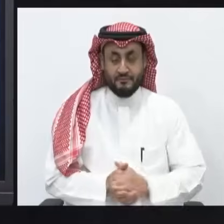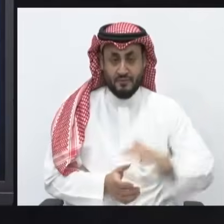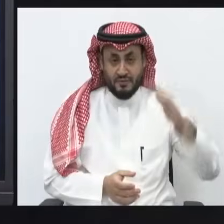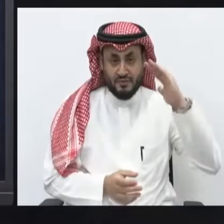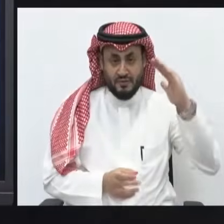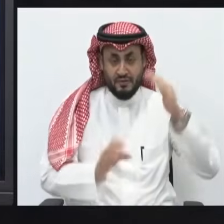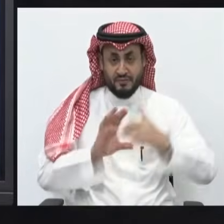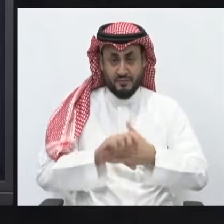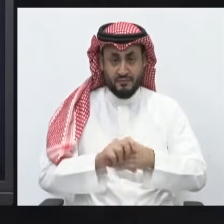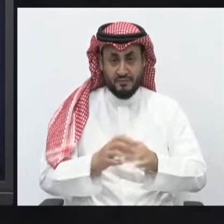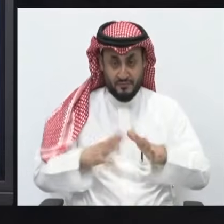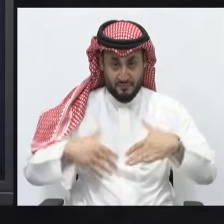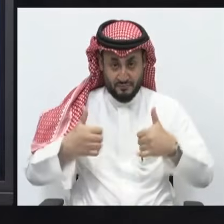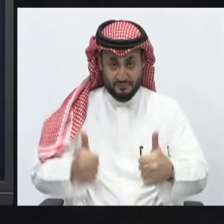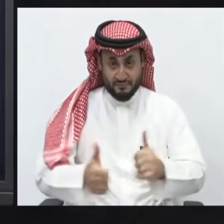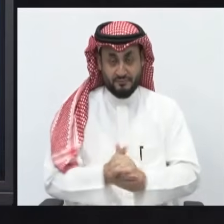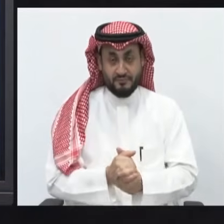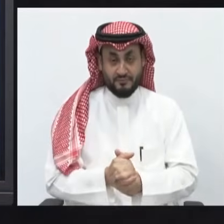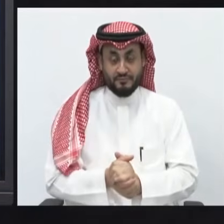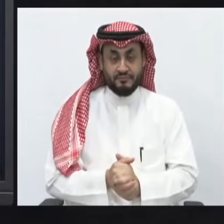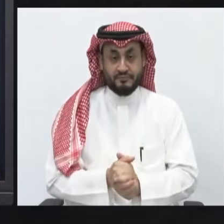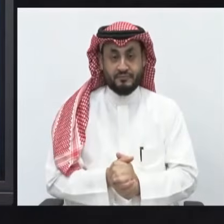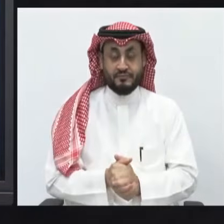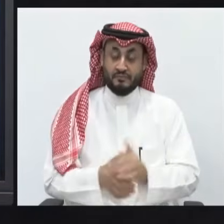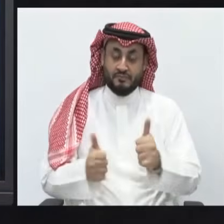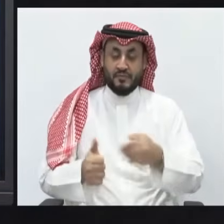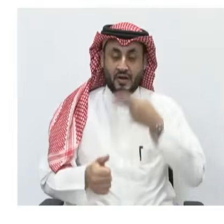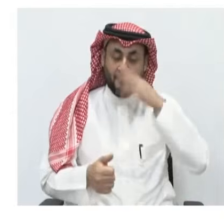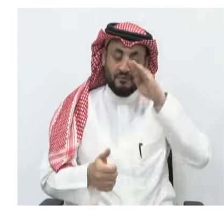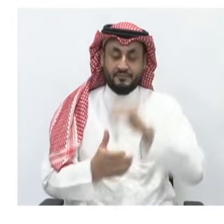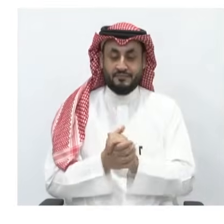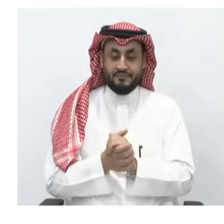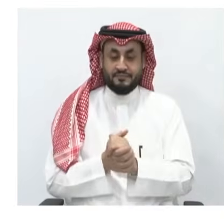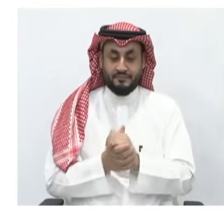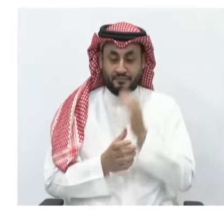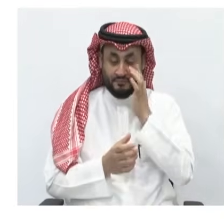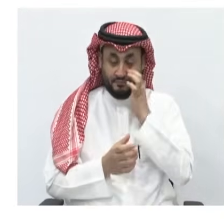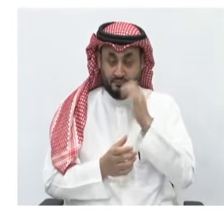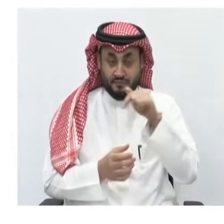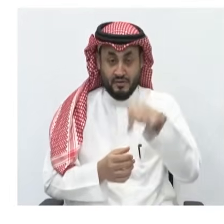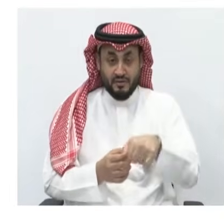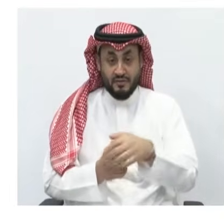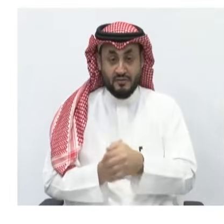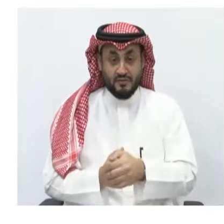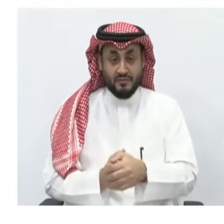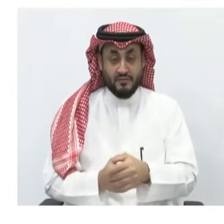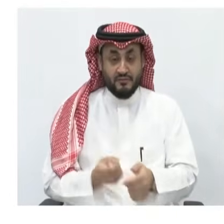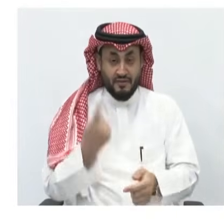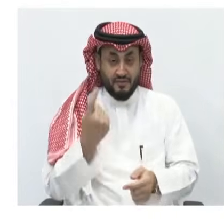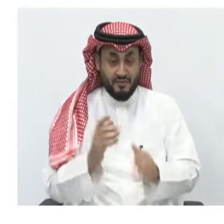Assalamu alaikum wa rahmatullahi wa barakatuh. How are you guys? Are you okay? Fine, alhamdulillah. Okay. Today, this is the first